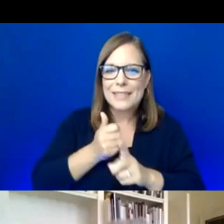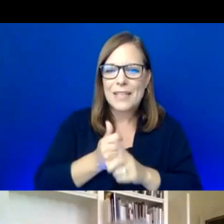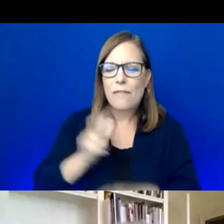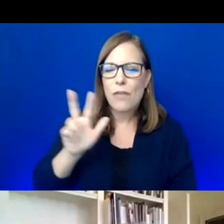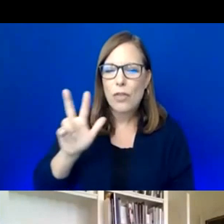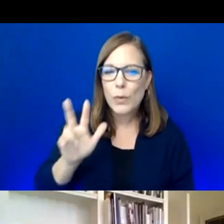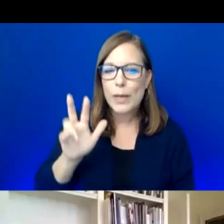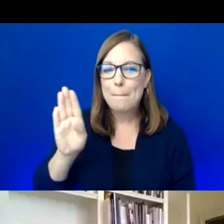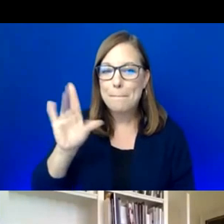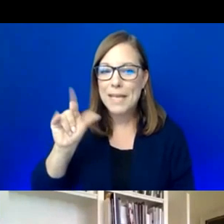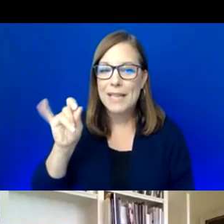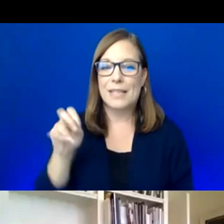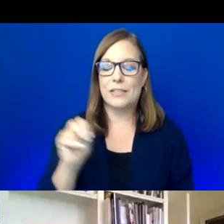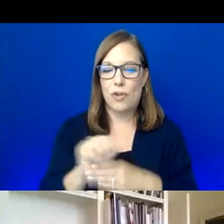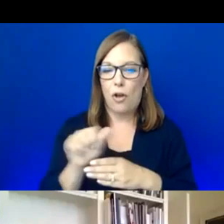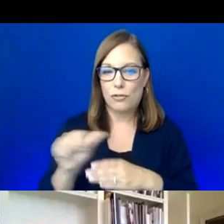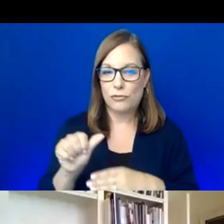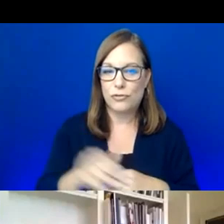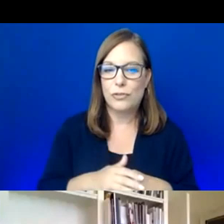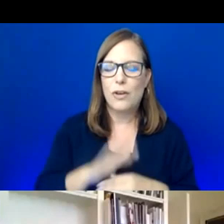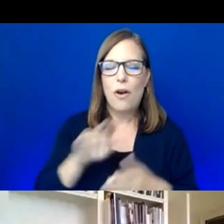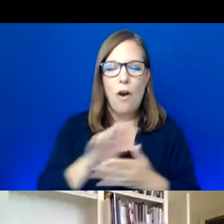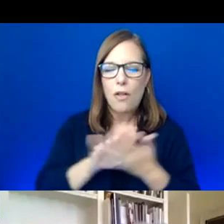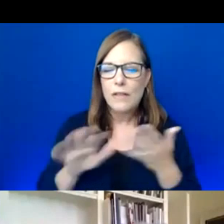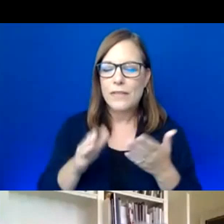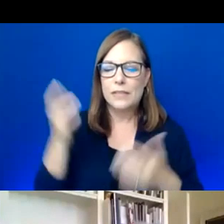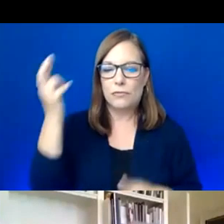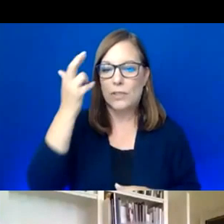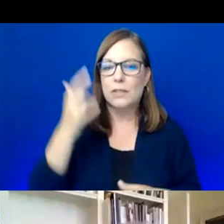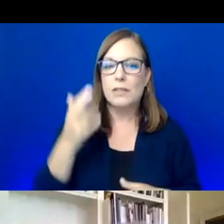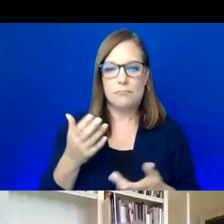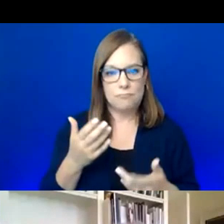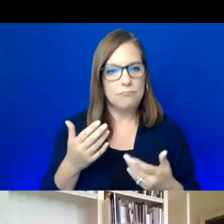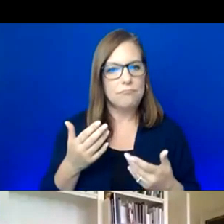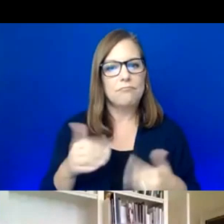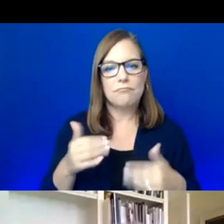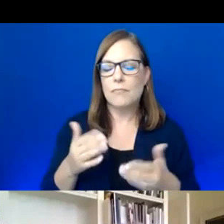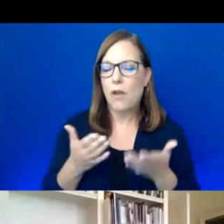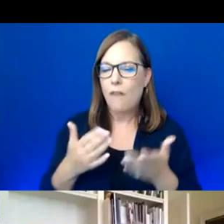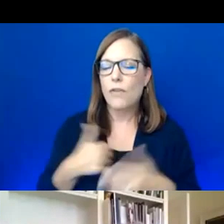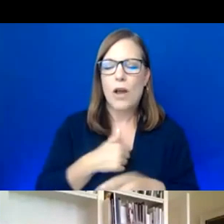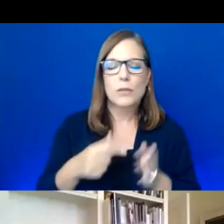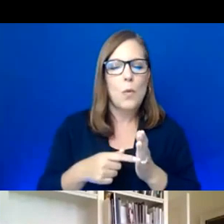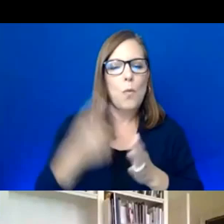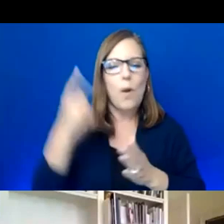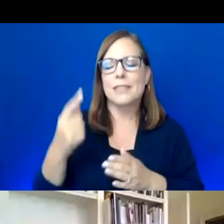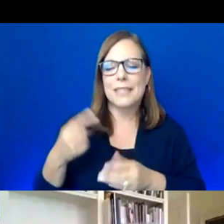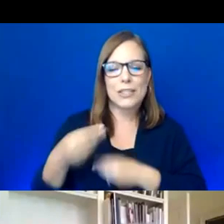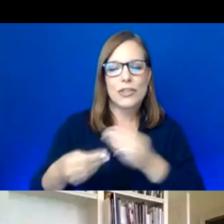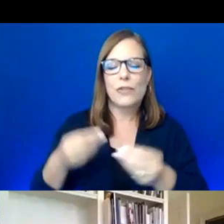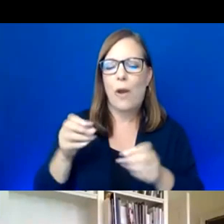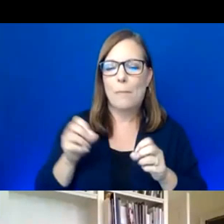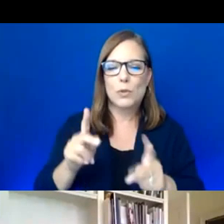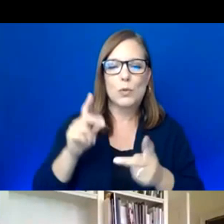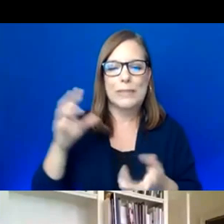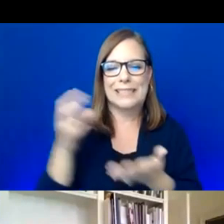The convergence of these factors offers us a once-in-a-generation opportunity to build back